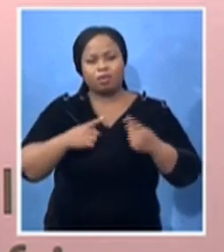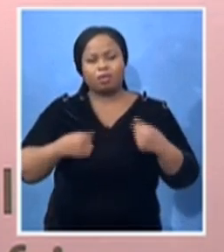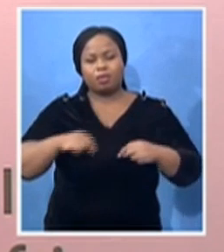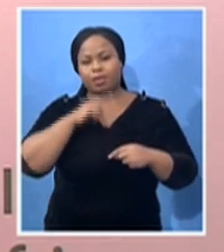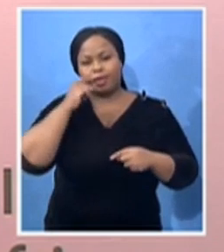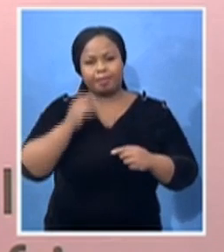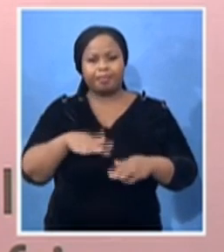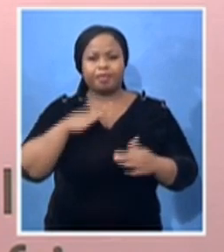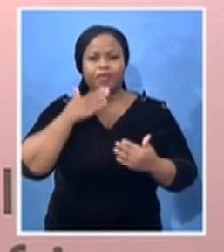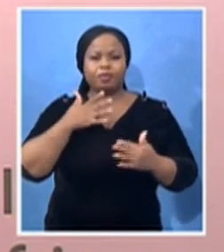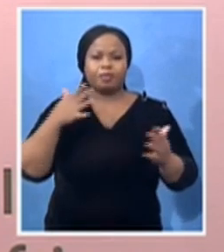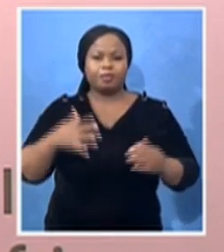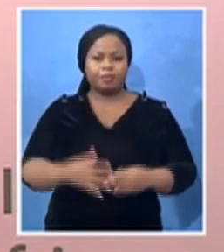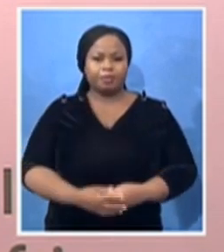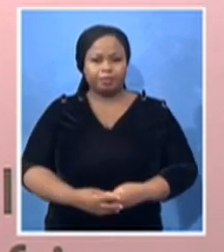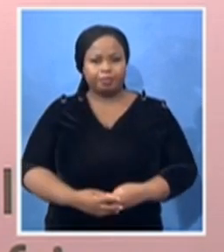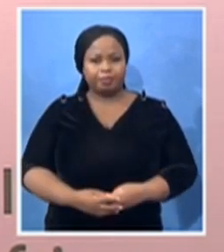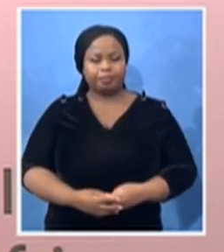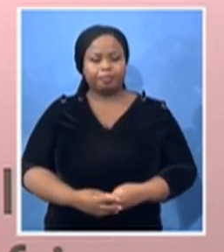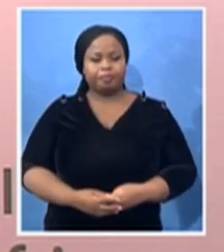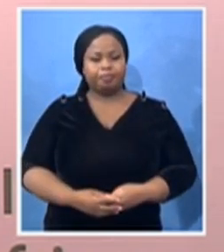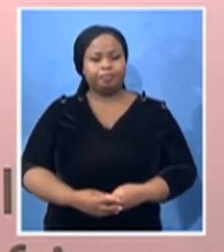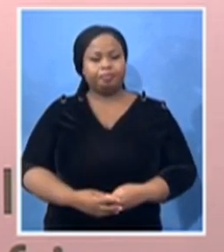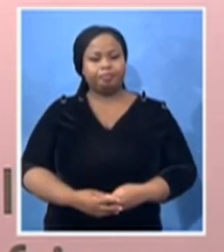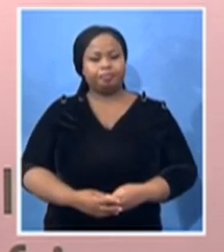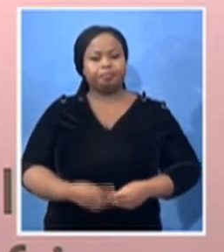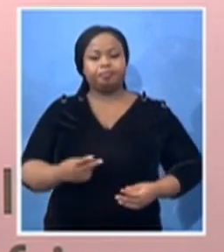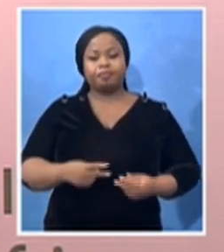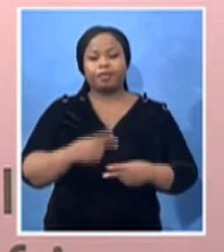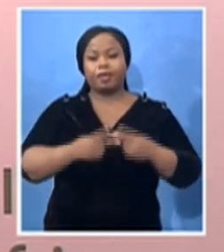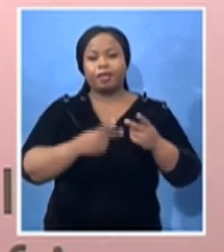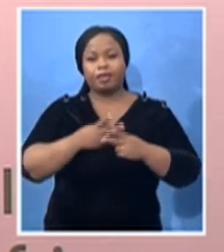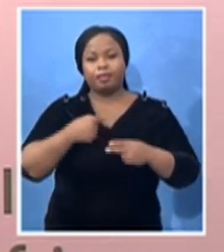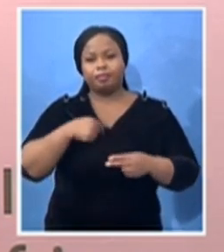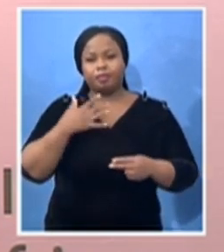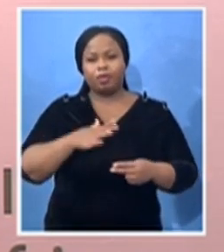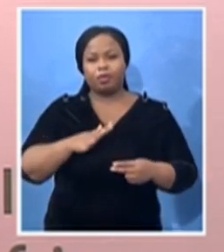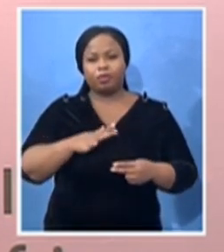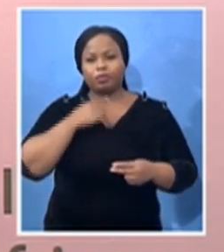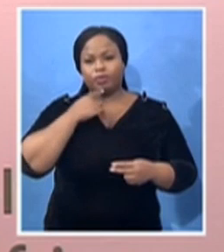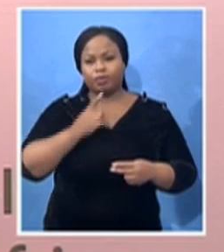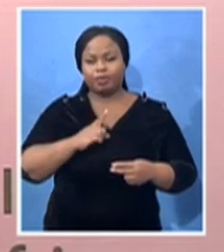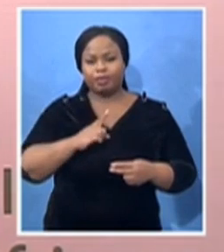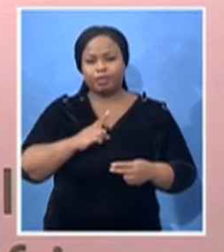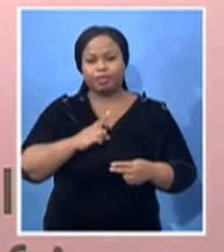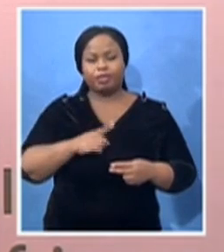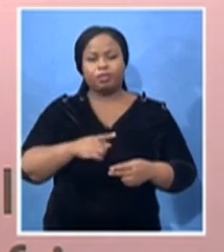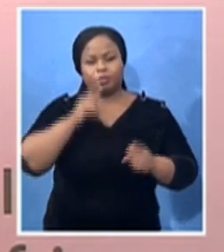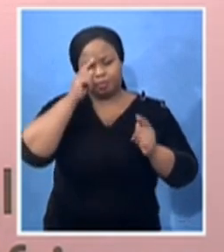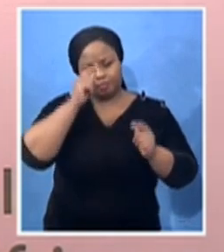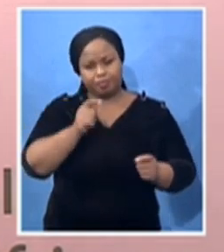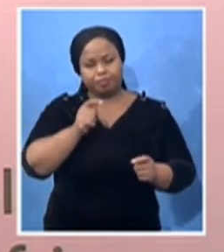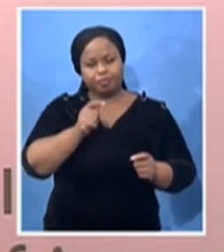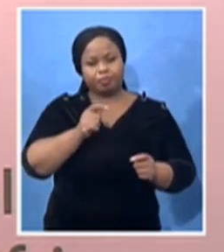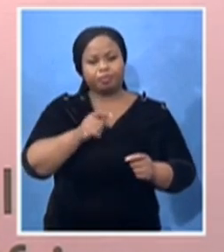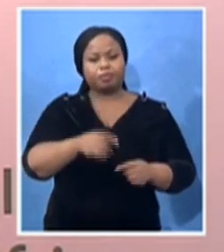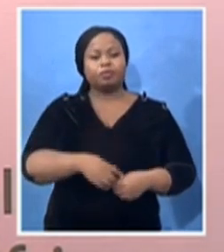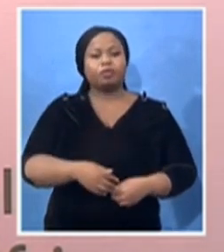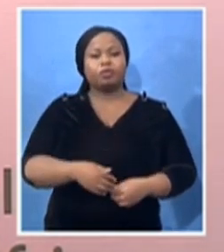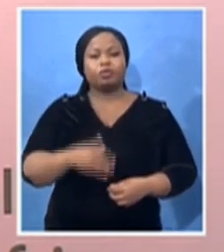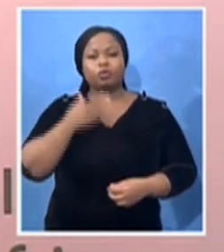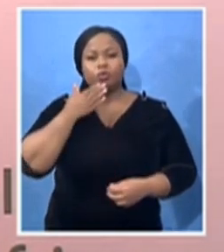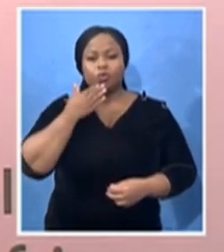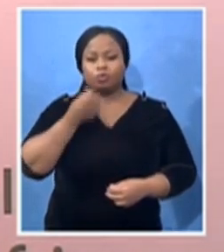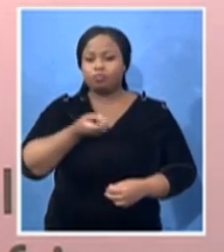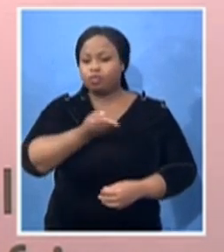so, I also want to then pay tribute as well to yourself as a new ambassador.